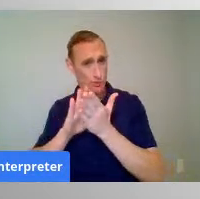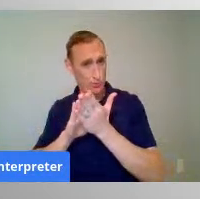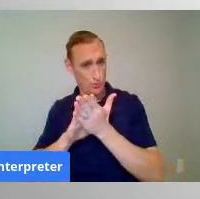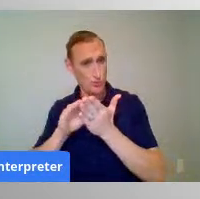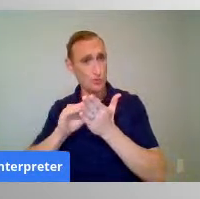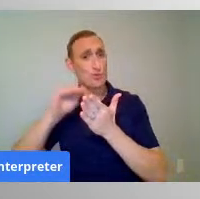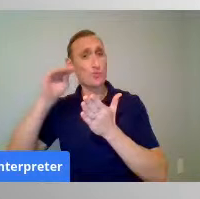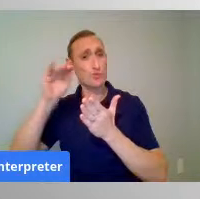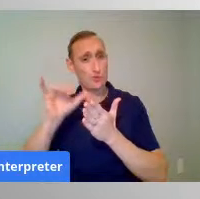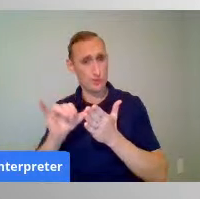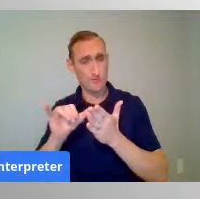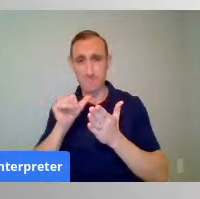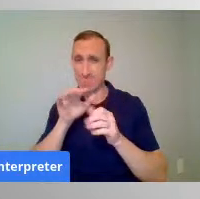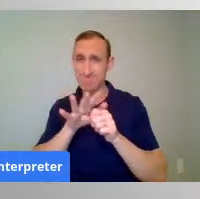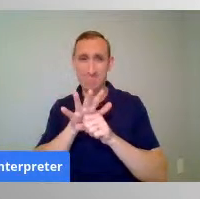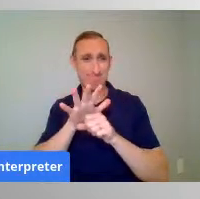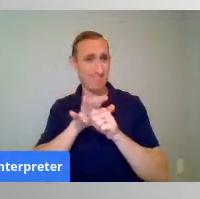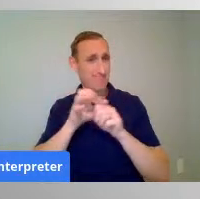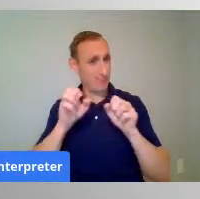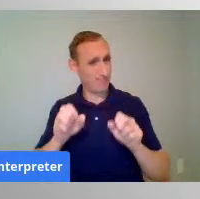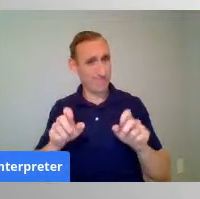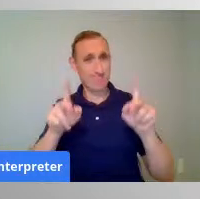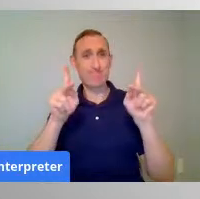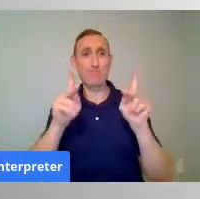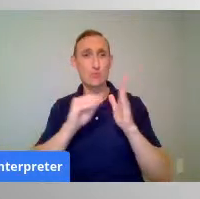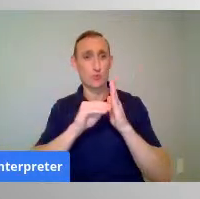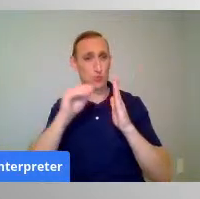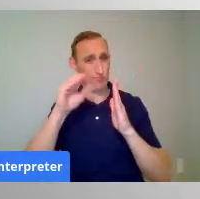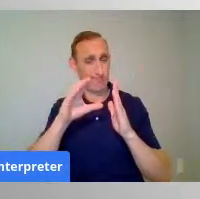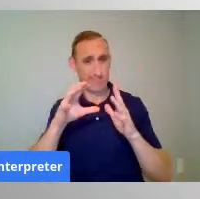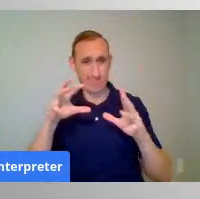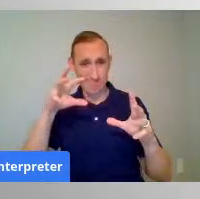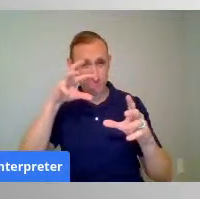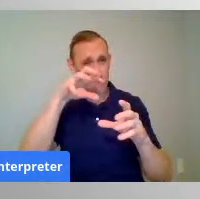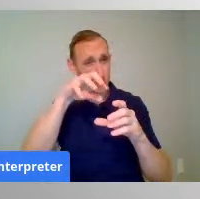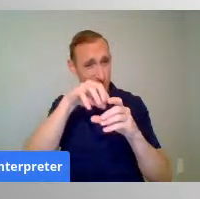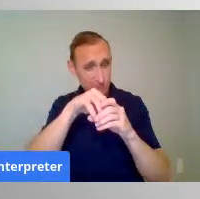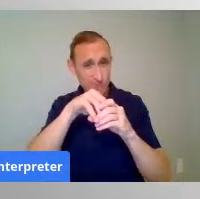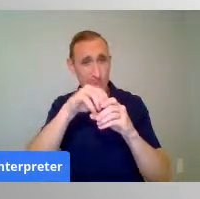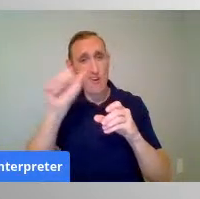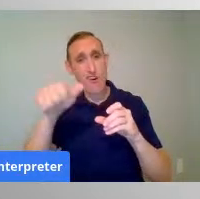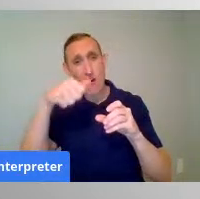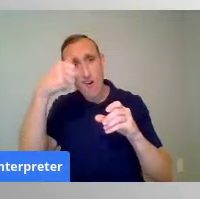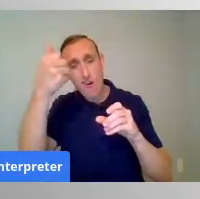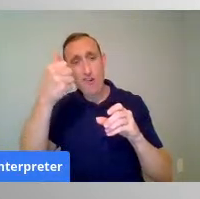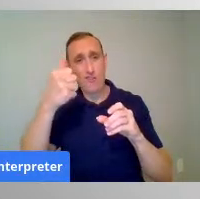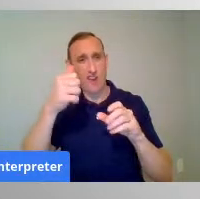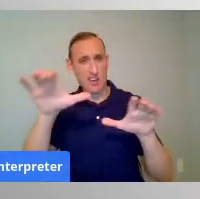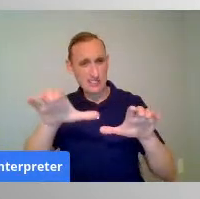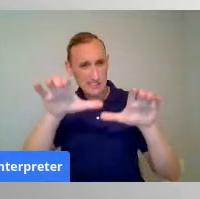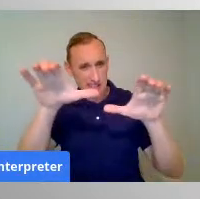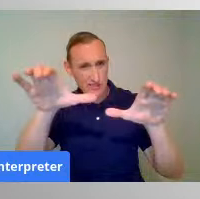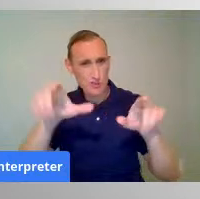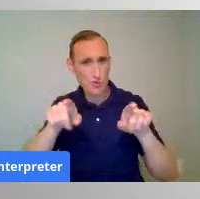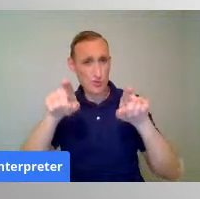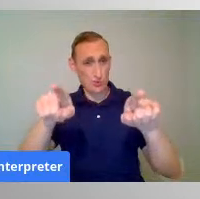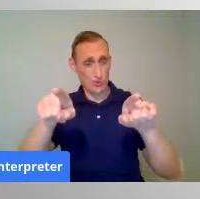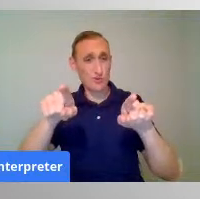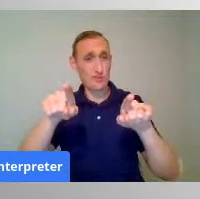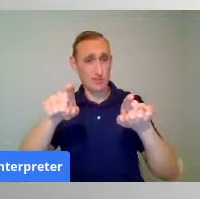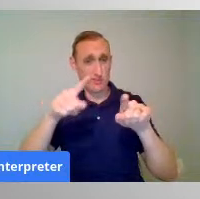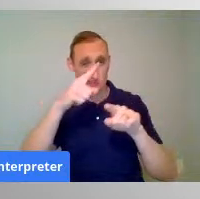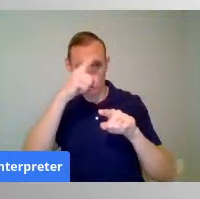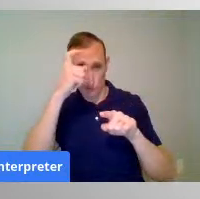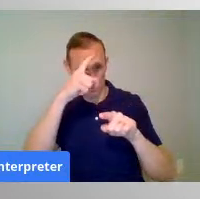even, there aren't enough opportunities for students to engage in extracurricular activities throughout the summer, and they